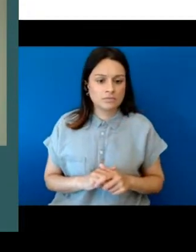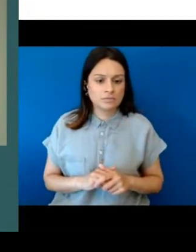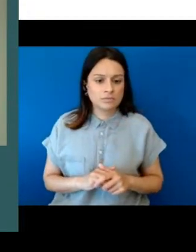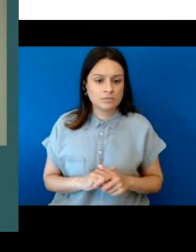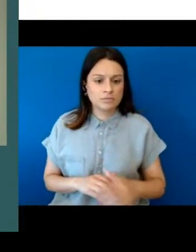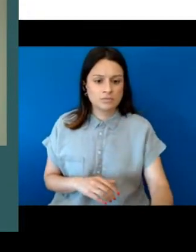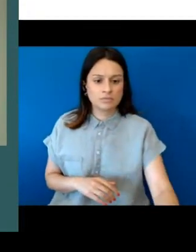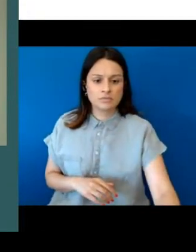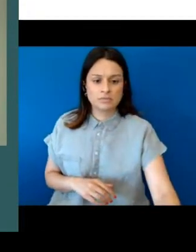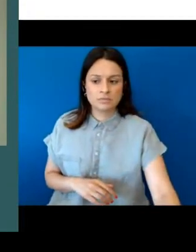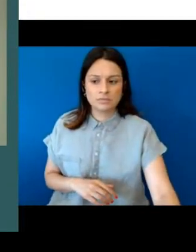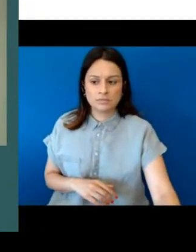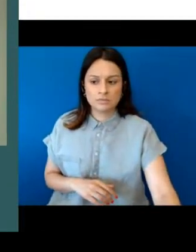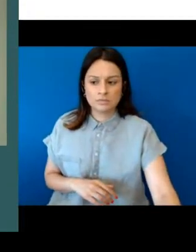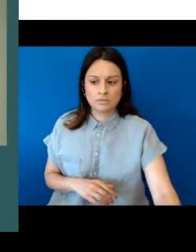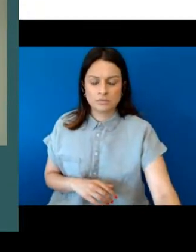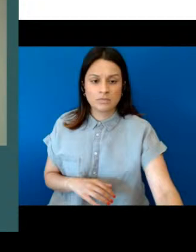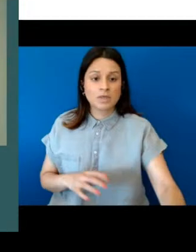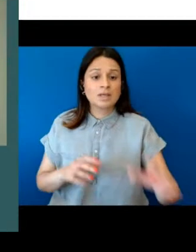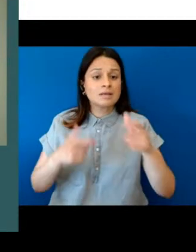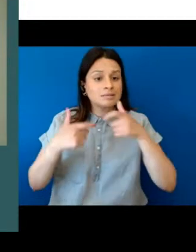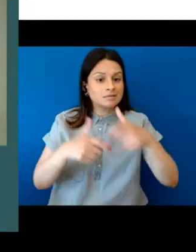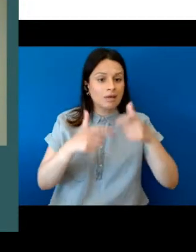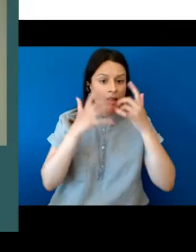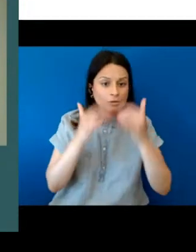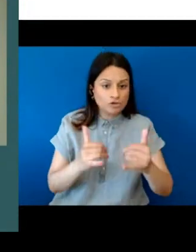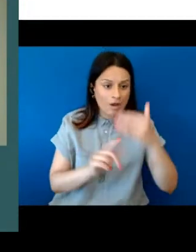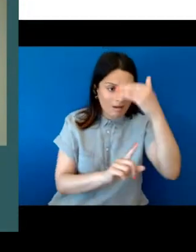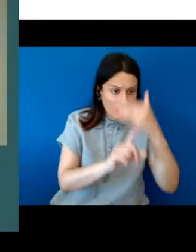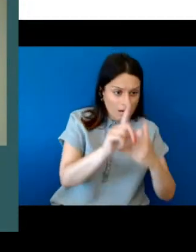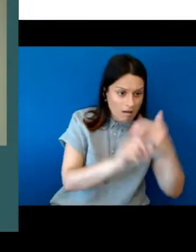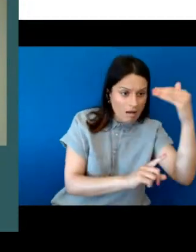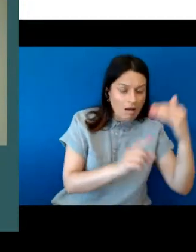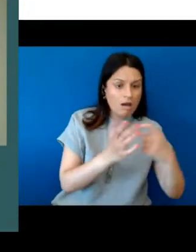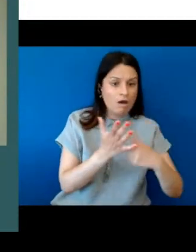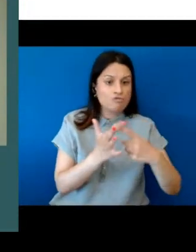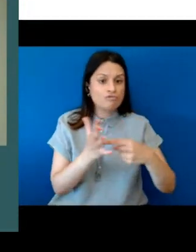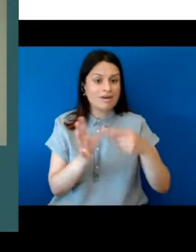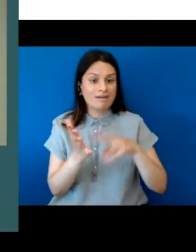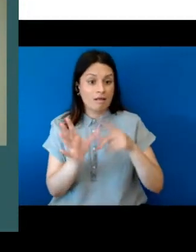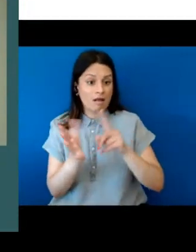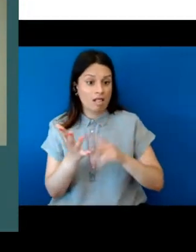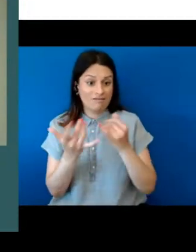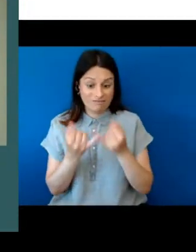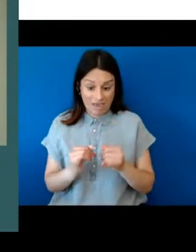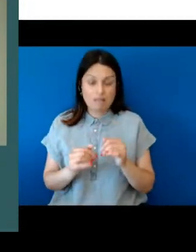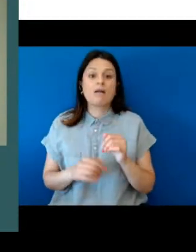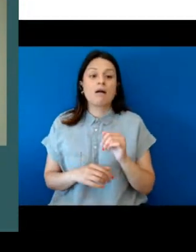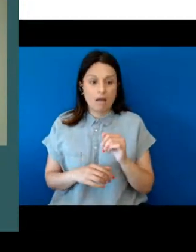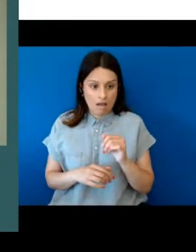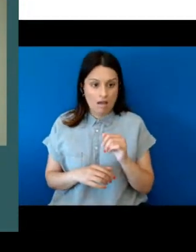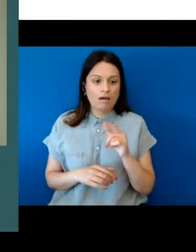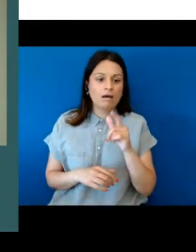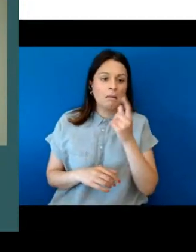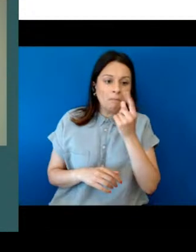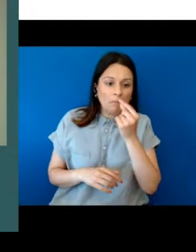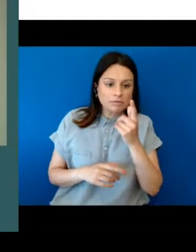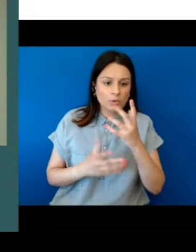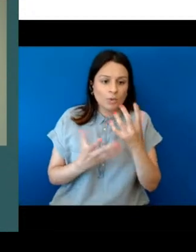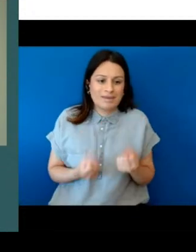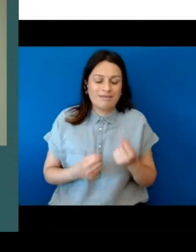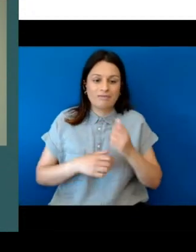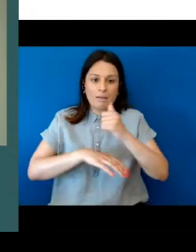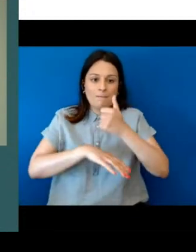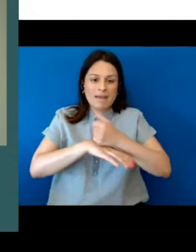again, I think still measure it, and if there are renal failure, it can be interpreted, and the baseline will give you a good